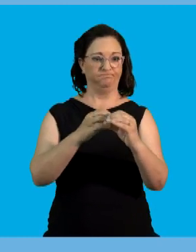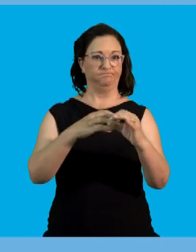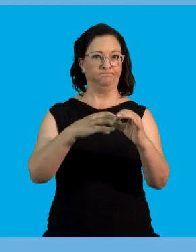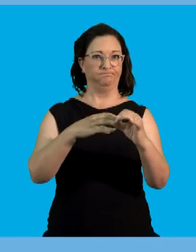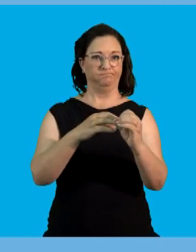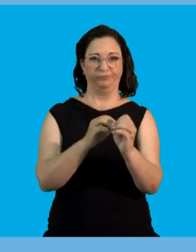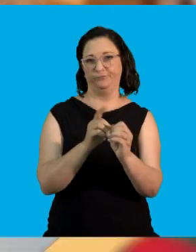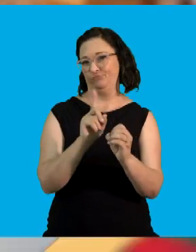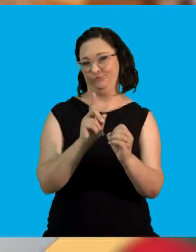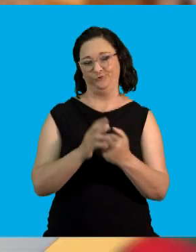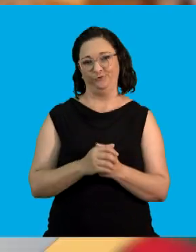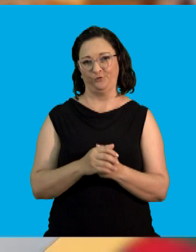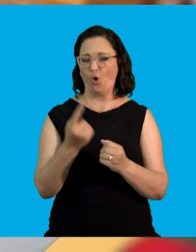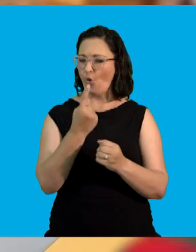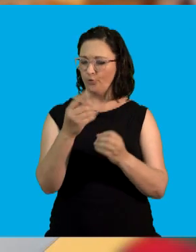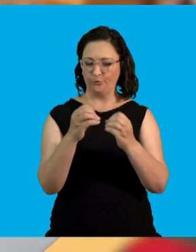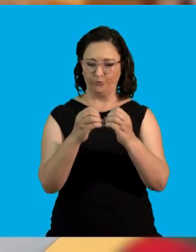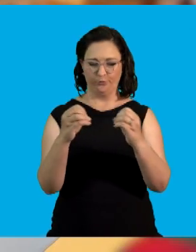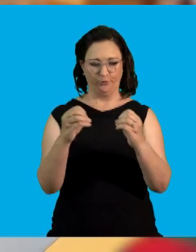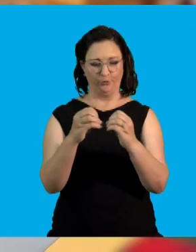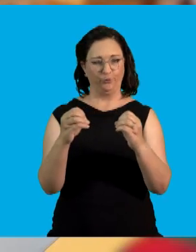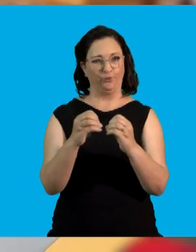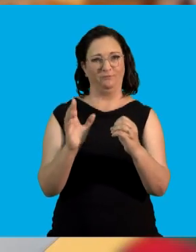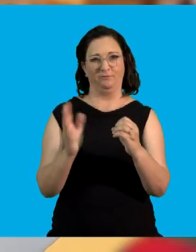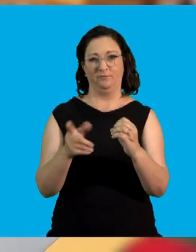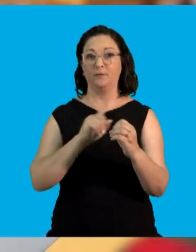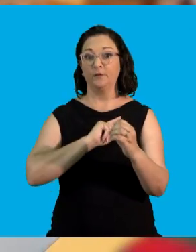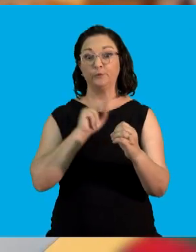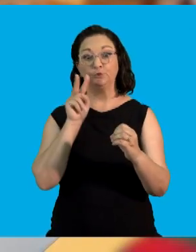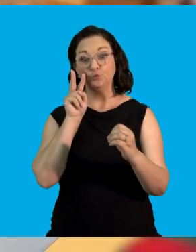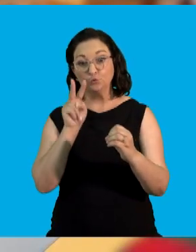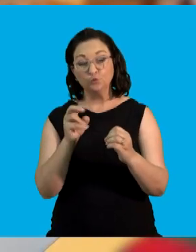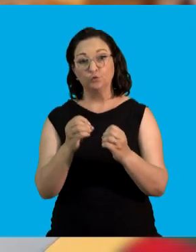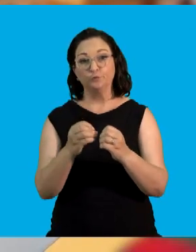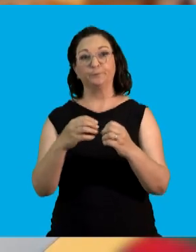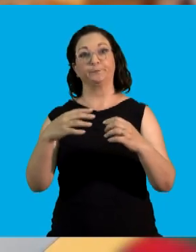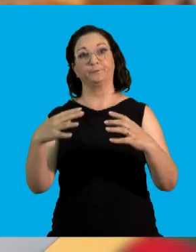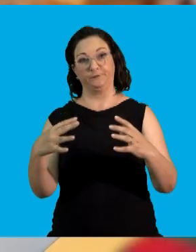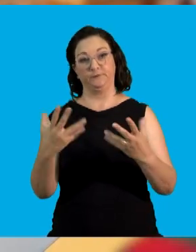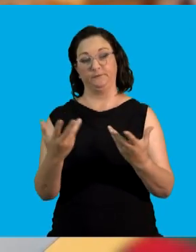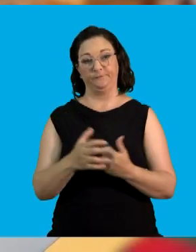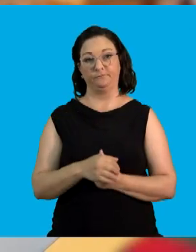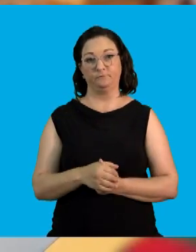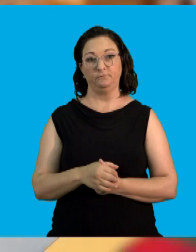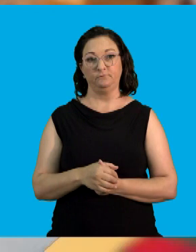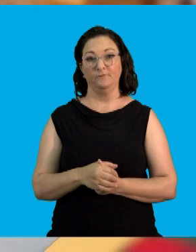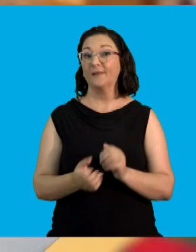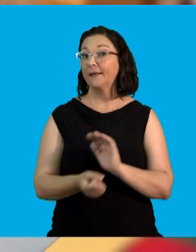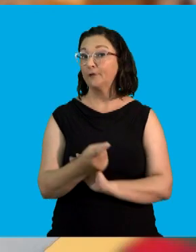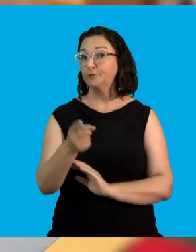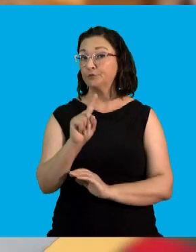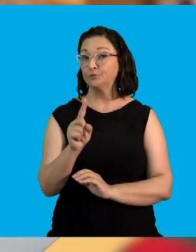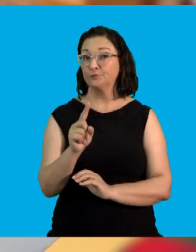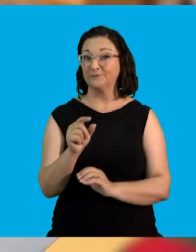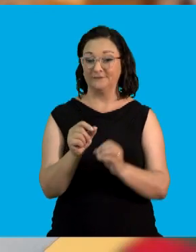be expanding. They will just be moving away from each other, which then appears that as if now the material is expanded.